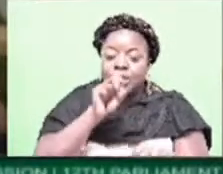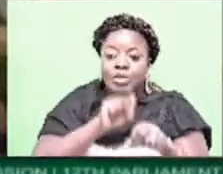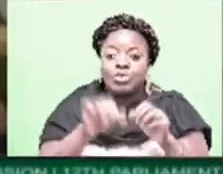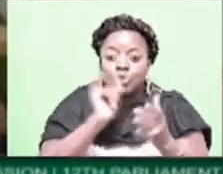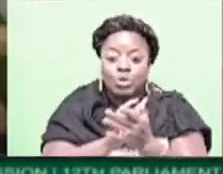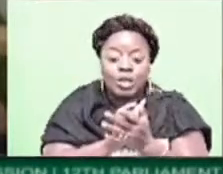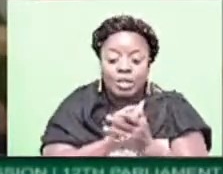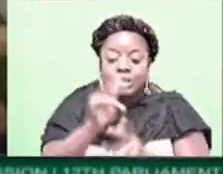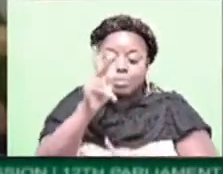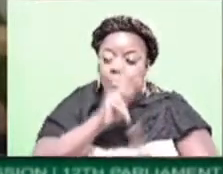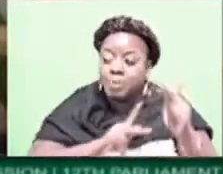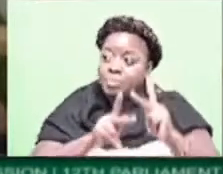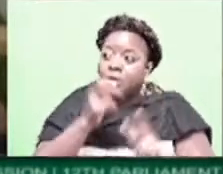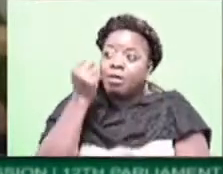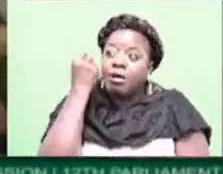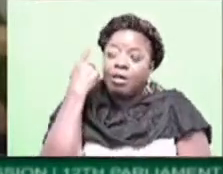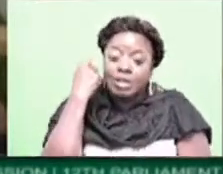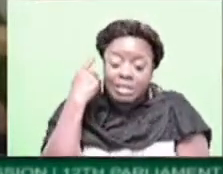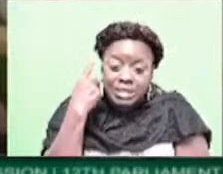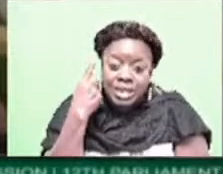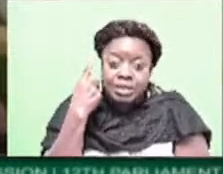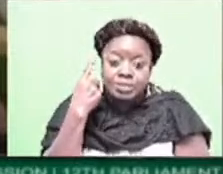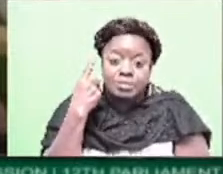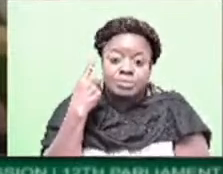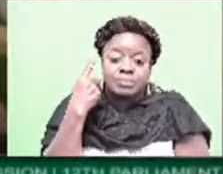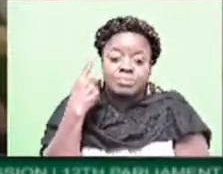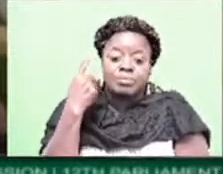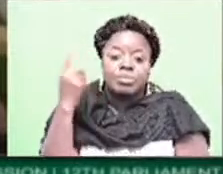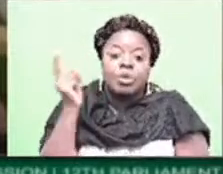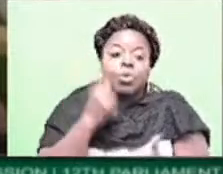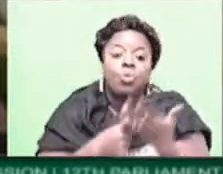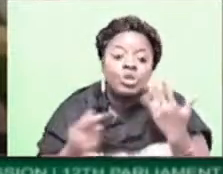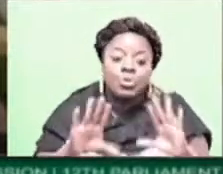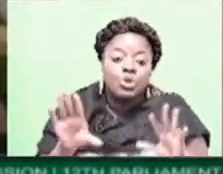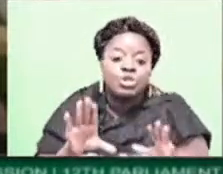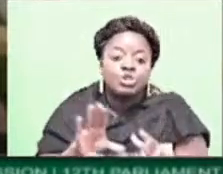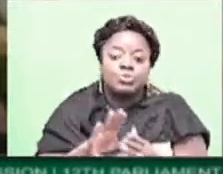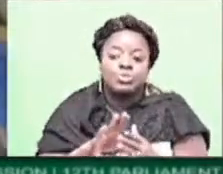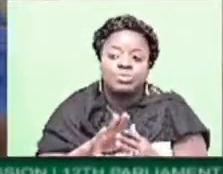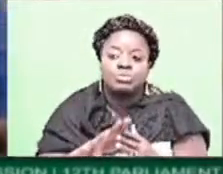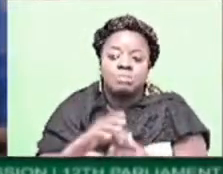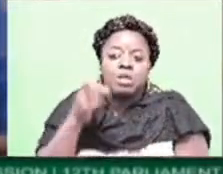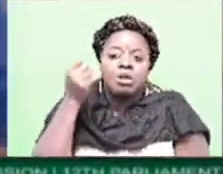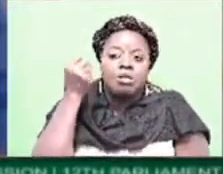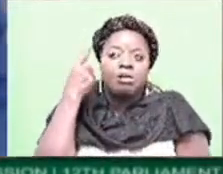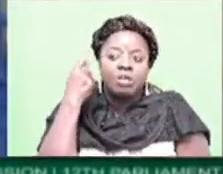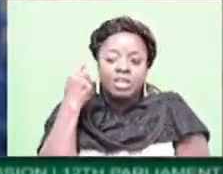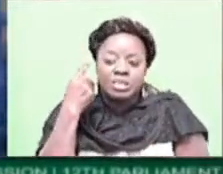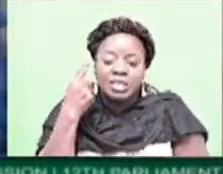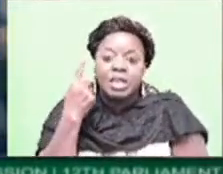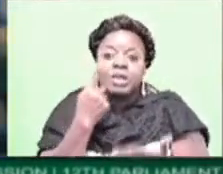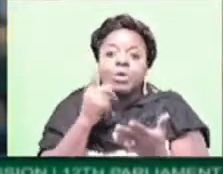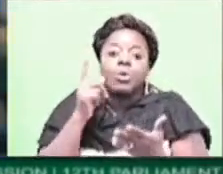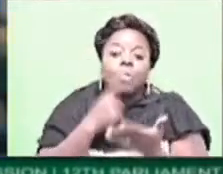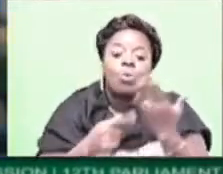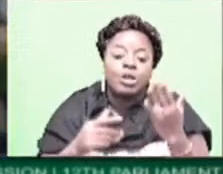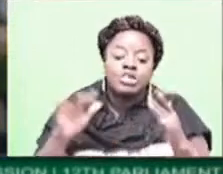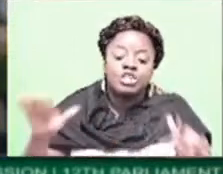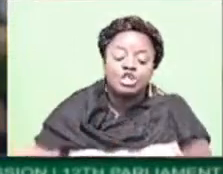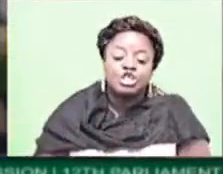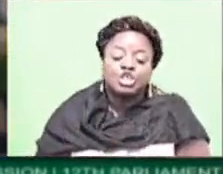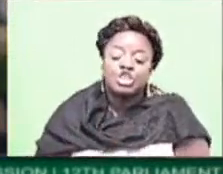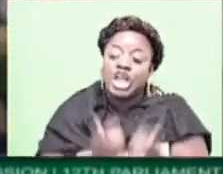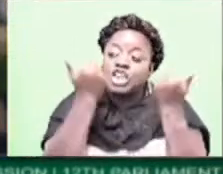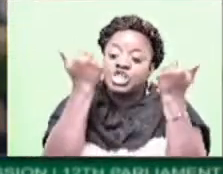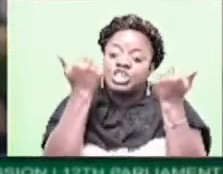population understands where you want to take them to. They understand what are the challenges that we are facing,